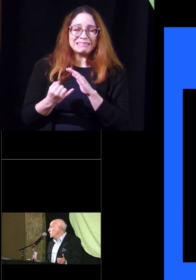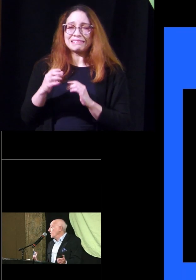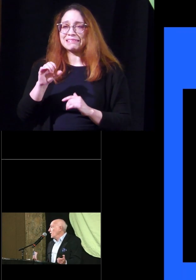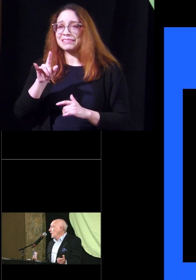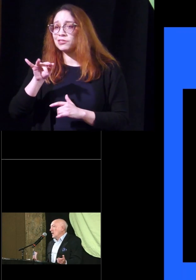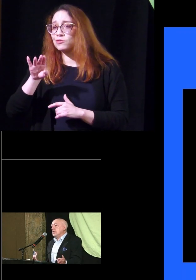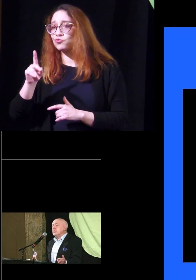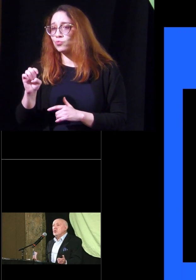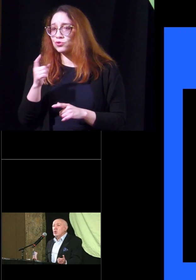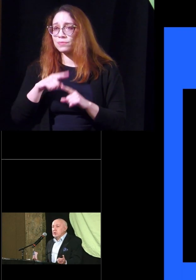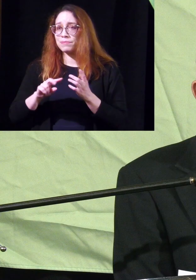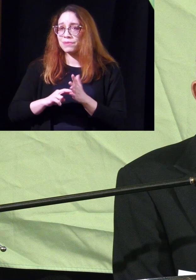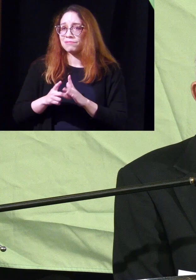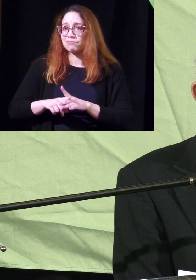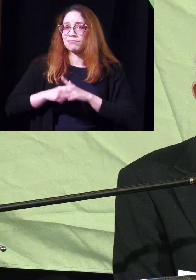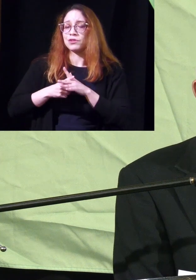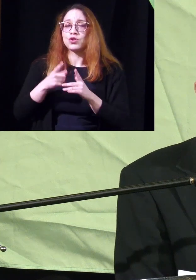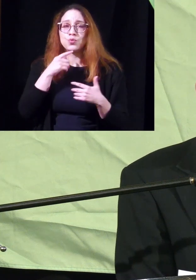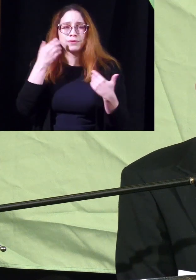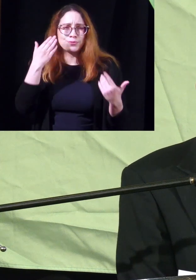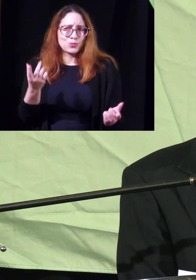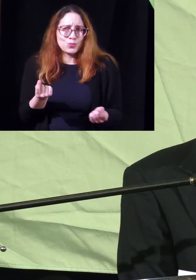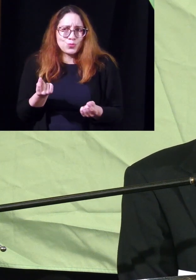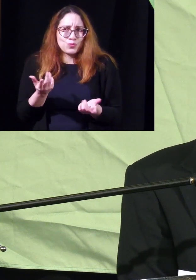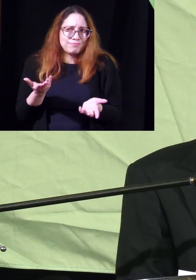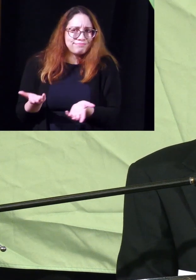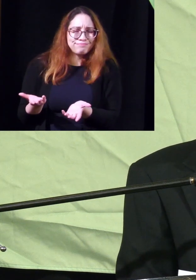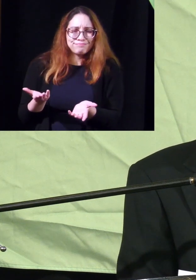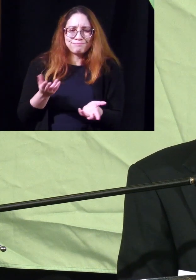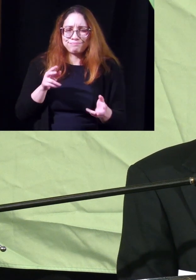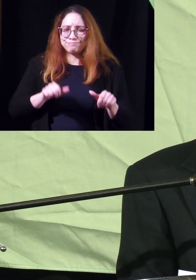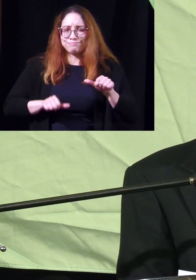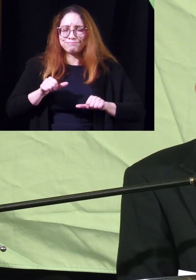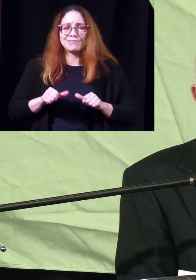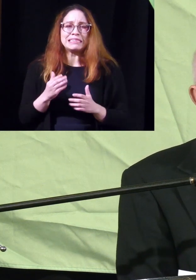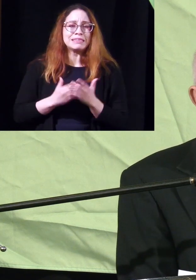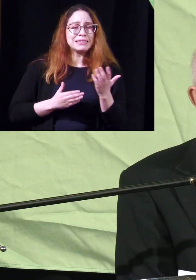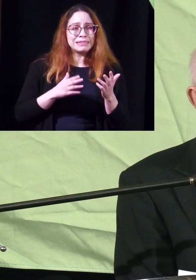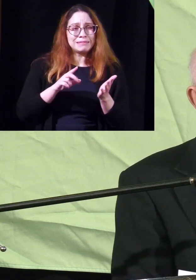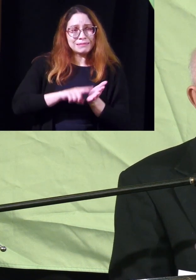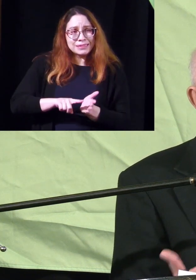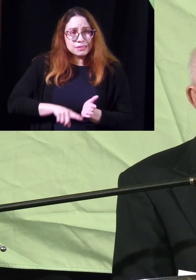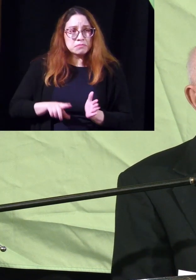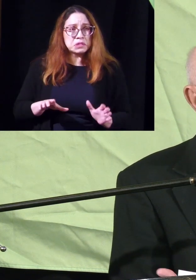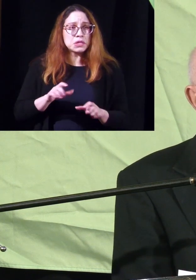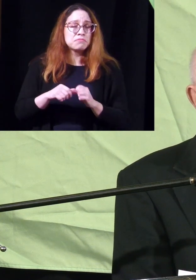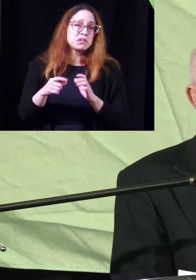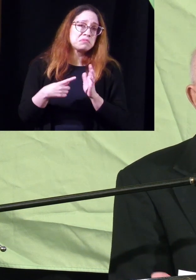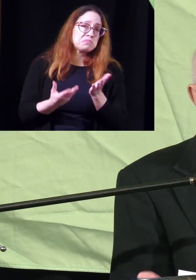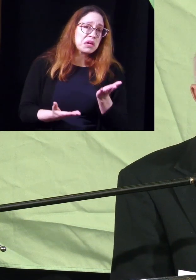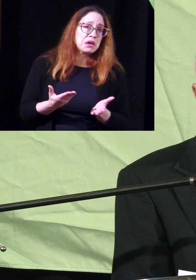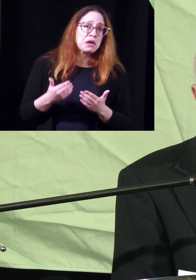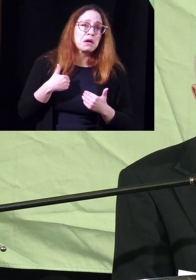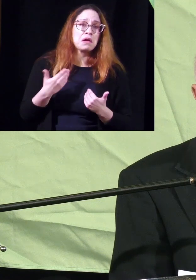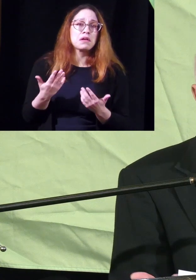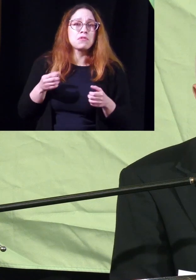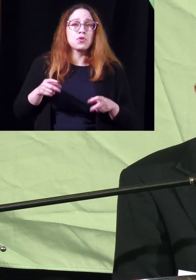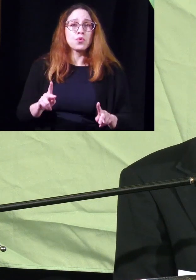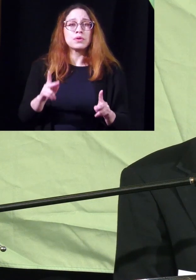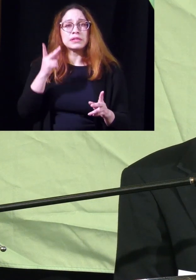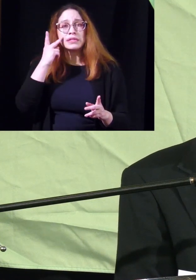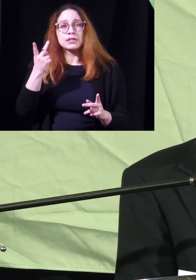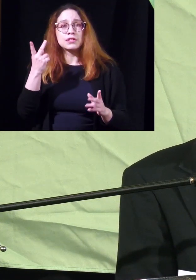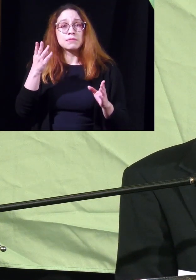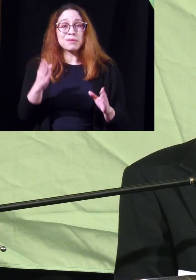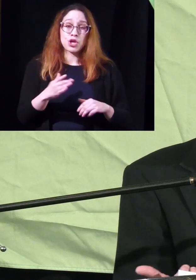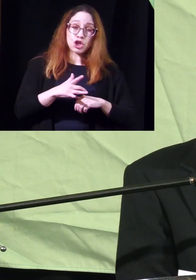of MS. And we never knew what to do with it. We were uncertain. Some recent studies have been done which suggest that maybe if we have the opportunity to see someone